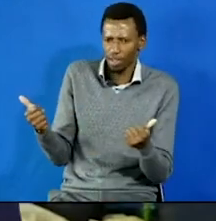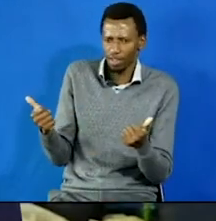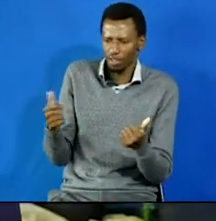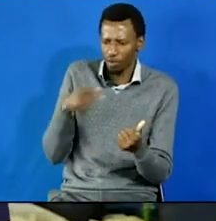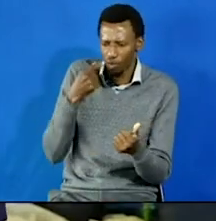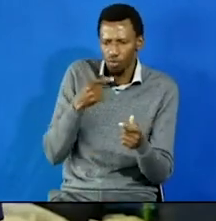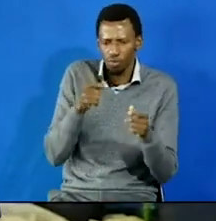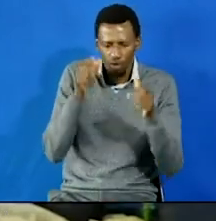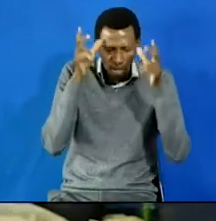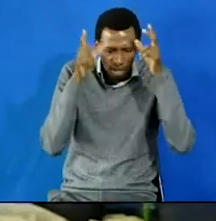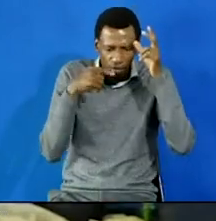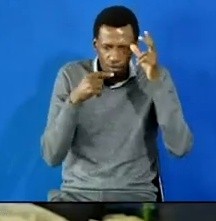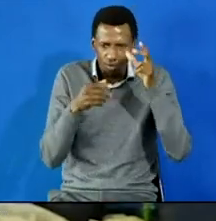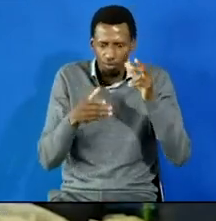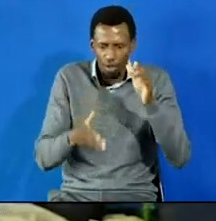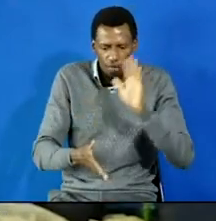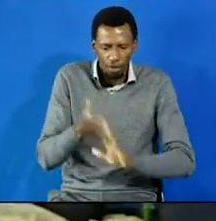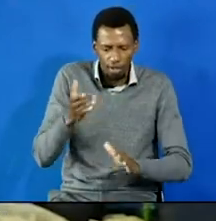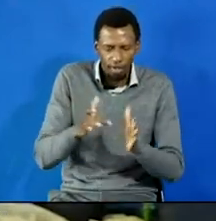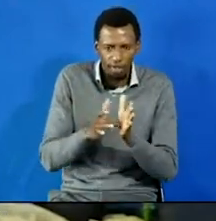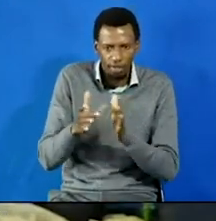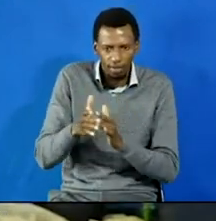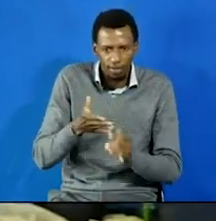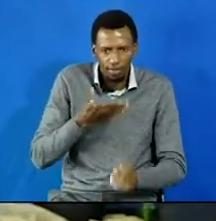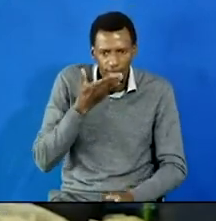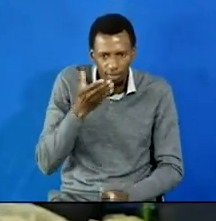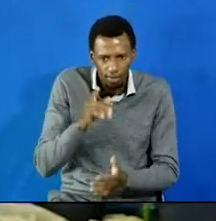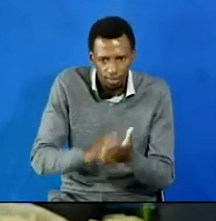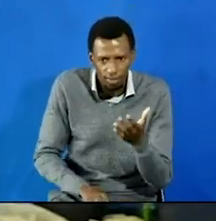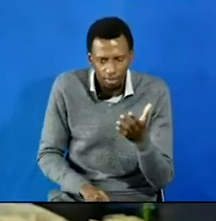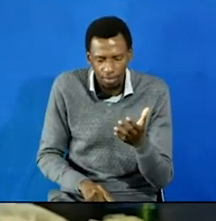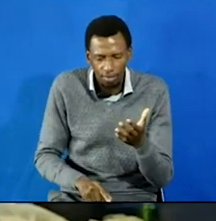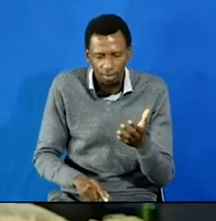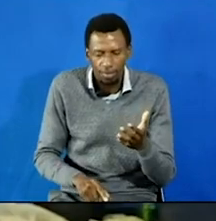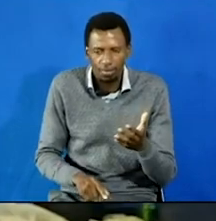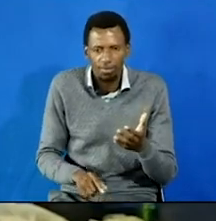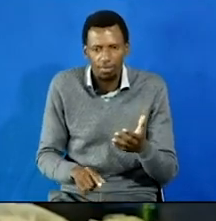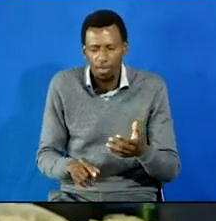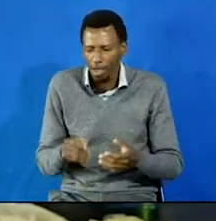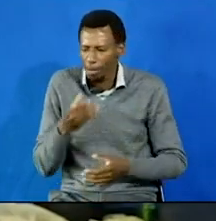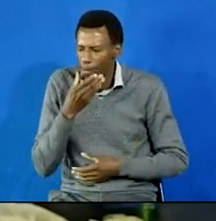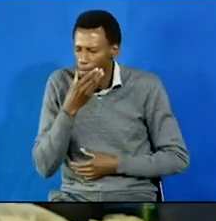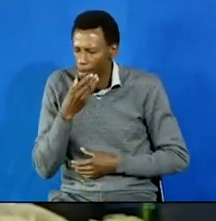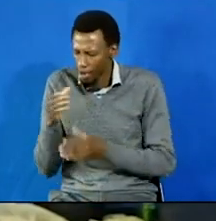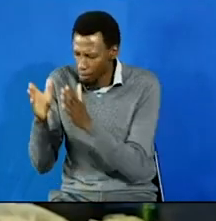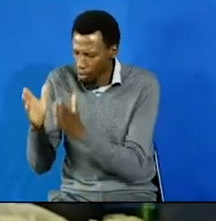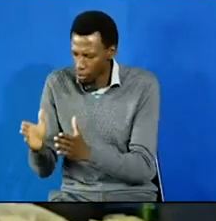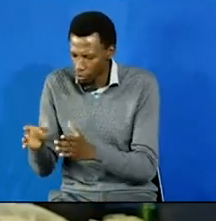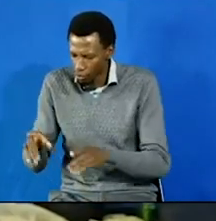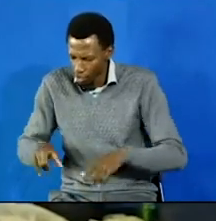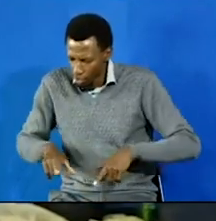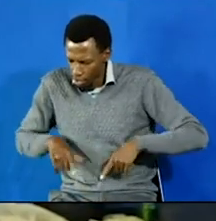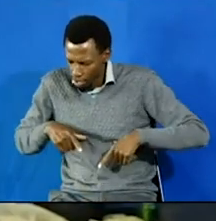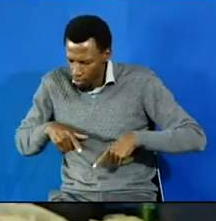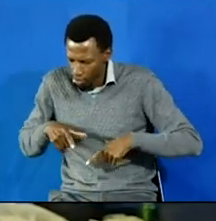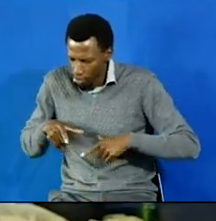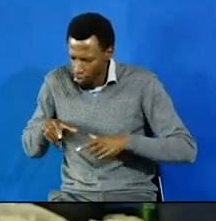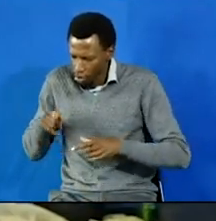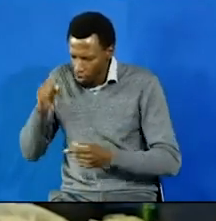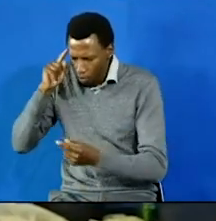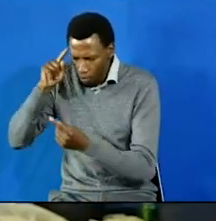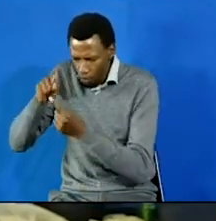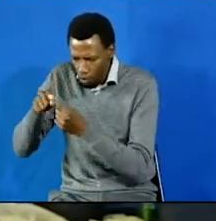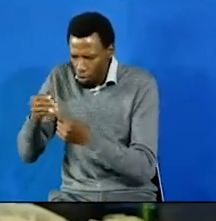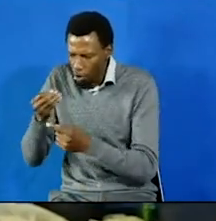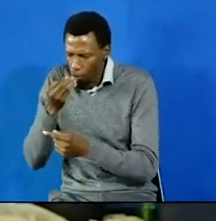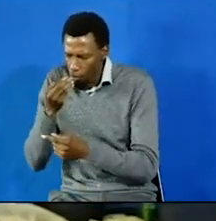quickly says that surely man shall not live on bread alone, but on every word that comes from